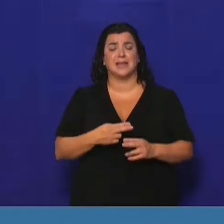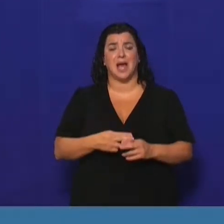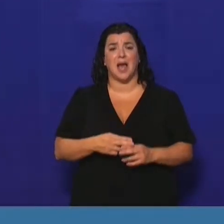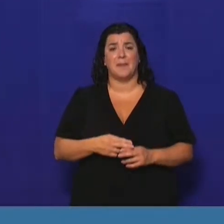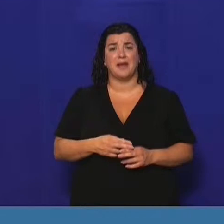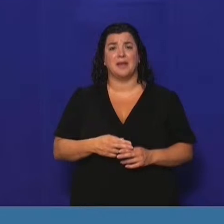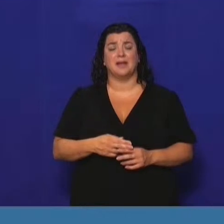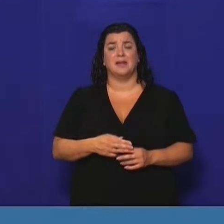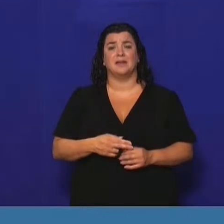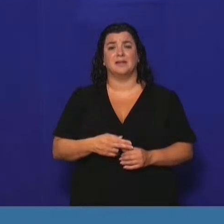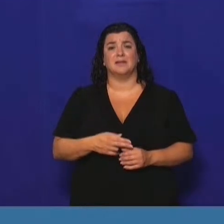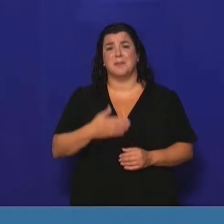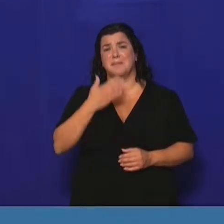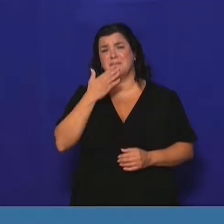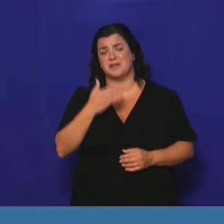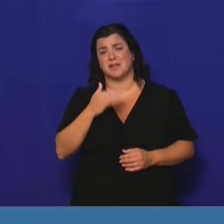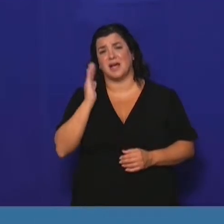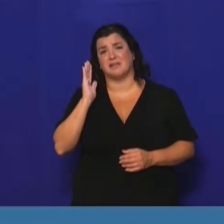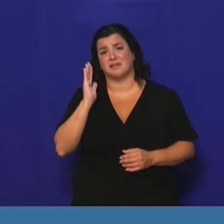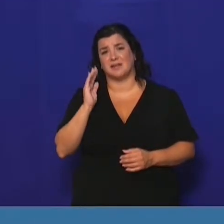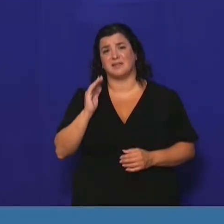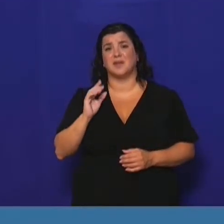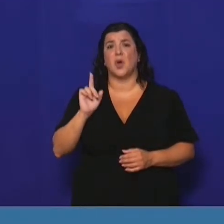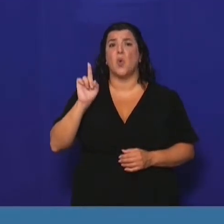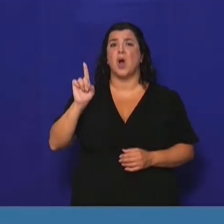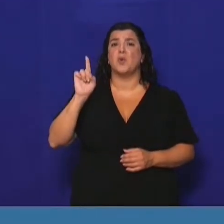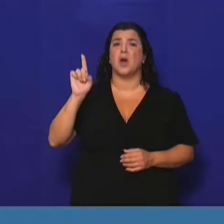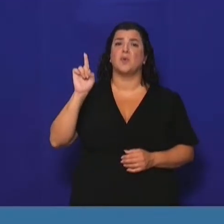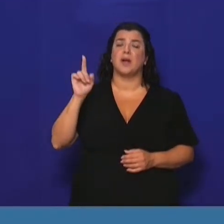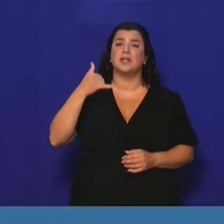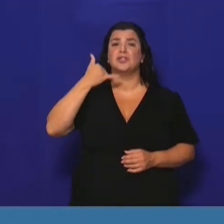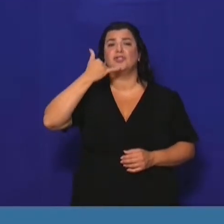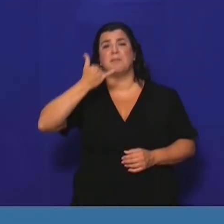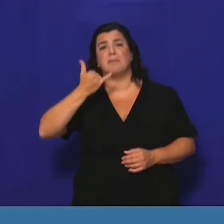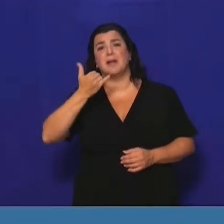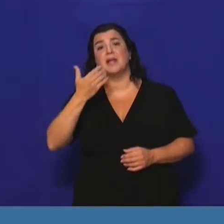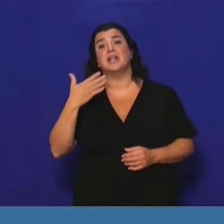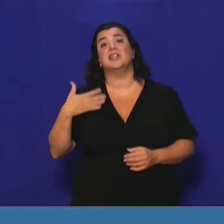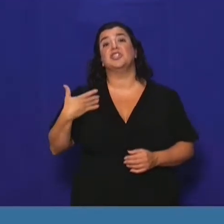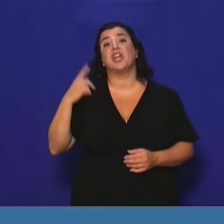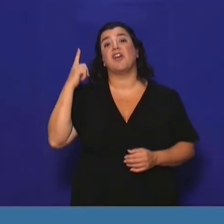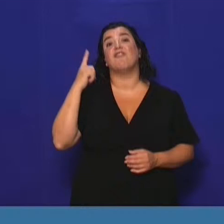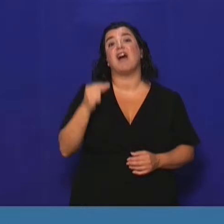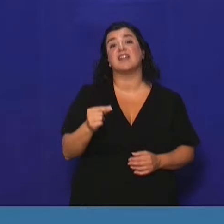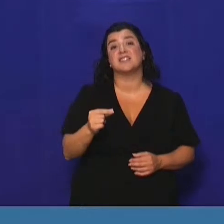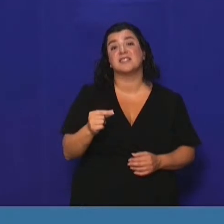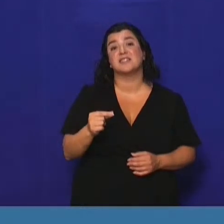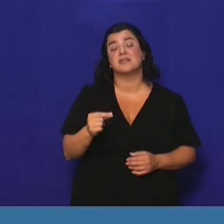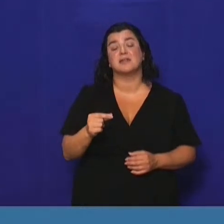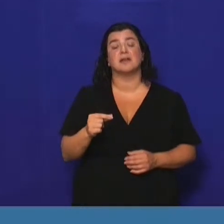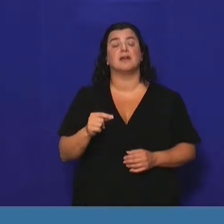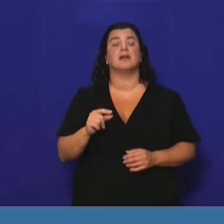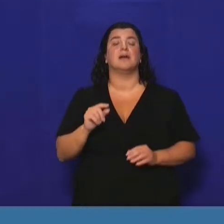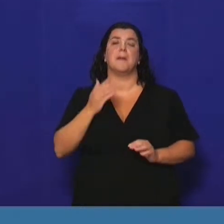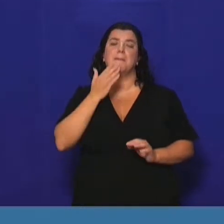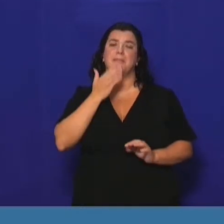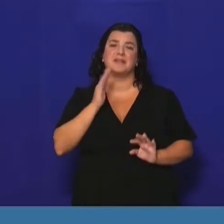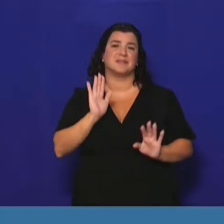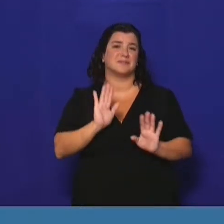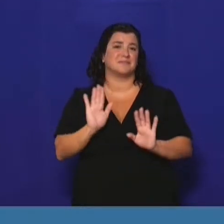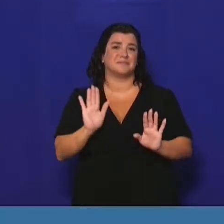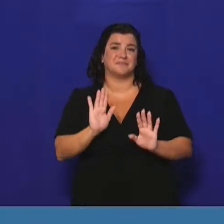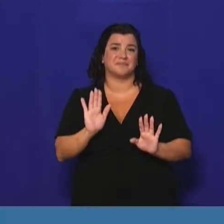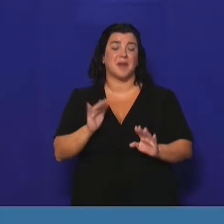u għalunna nippreferi nagħmel dak ir-rapid test biex ikollu riżultat dak il-ħin. Nappellalkom li meta